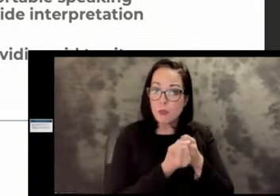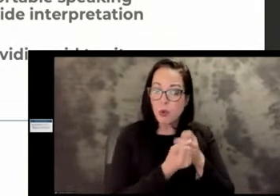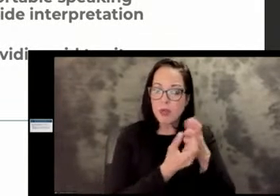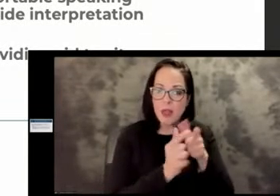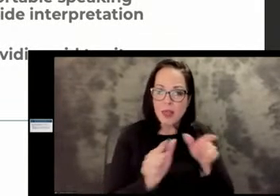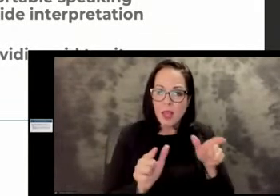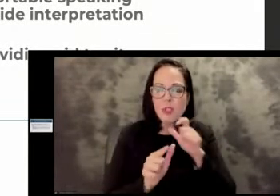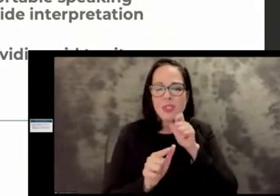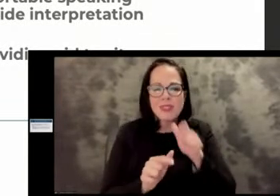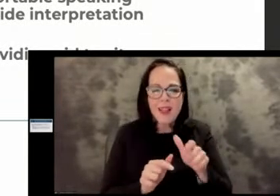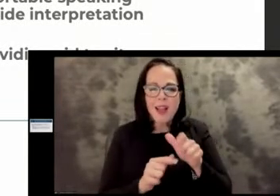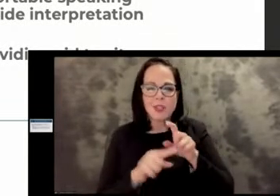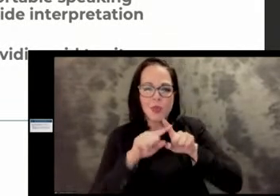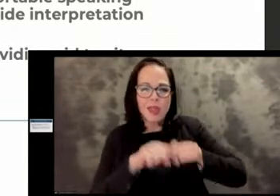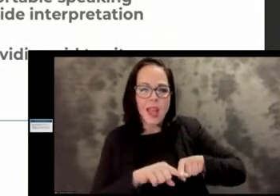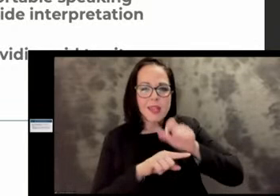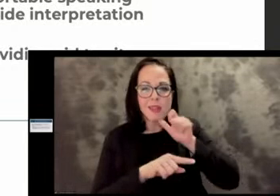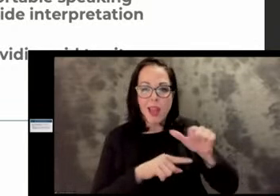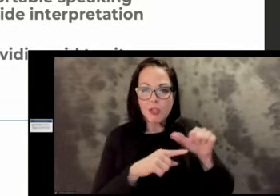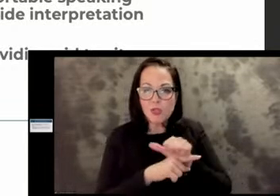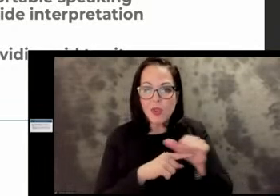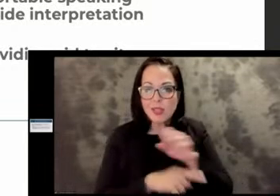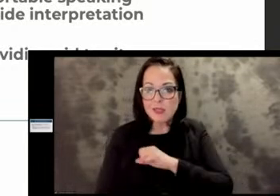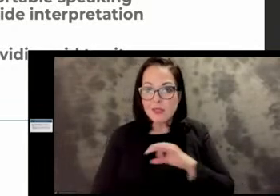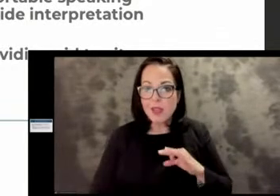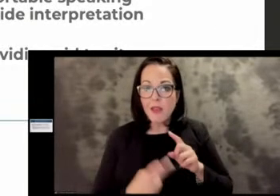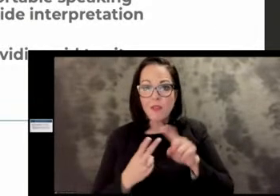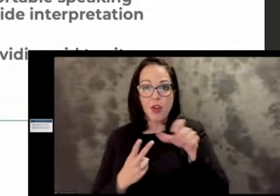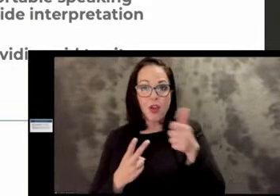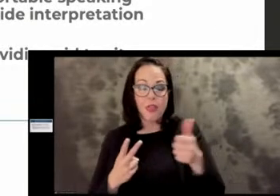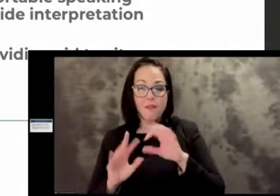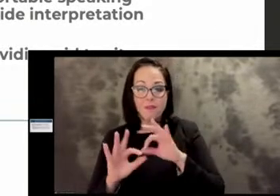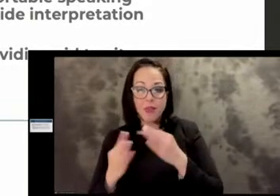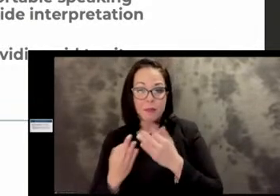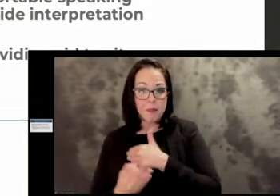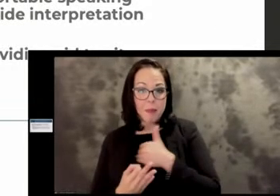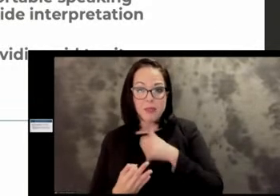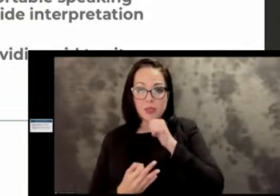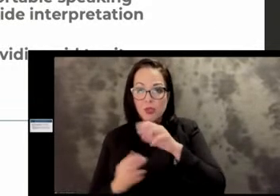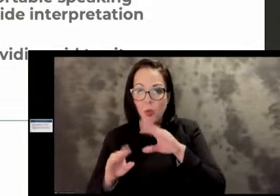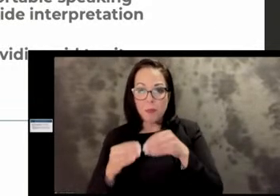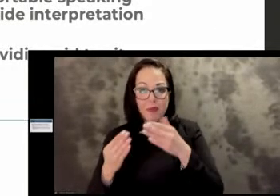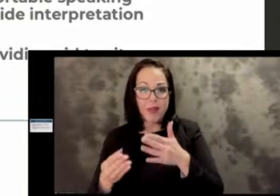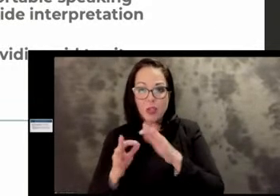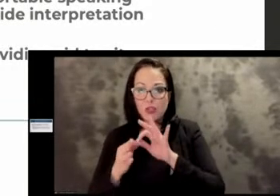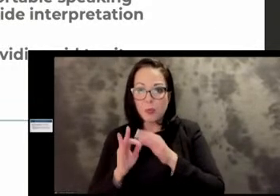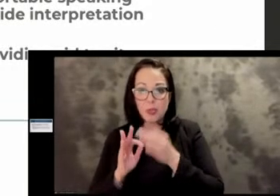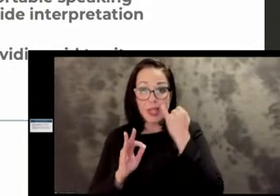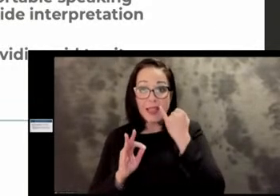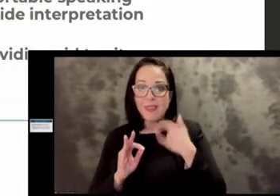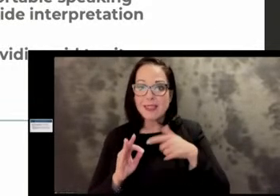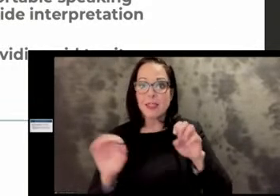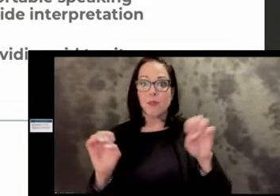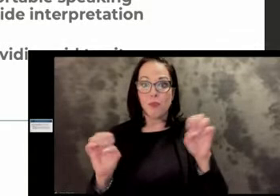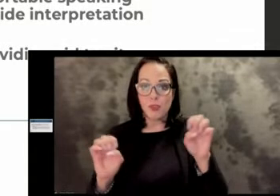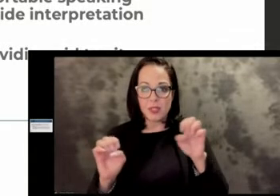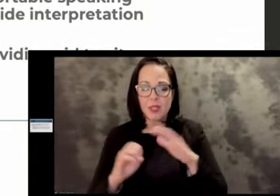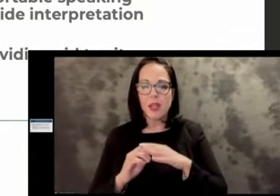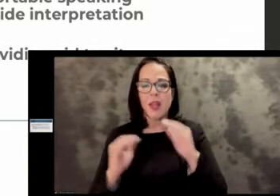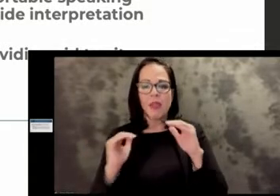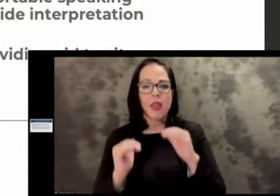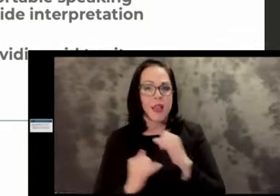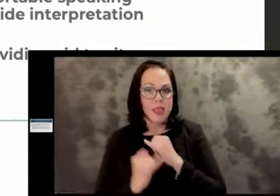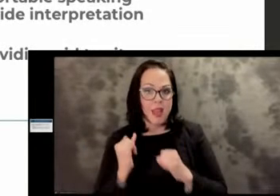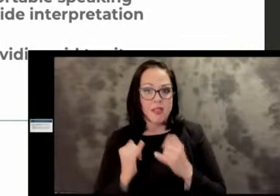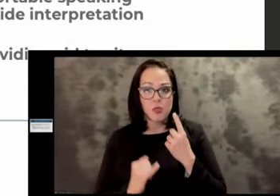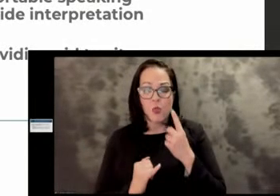on untrained staff or other family members that don't provide interpretation unless it's an emergency. And then finally, partnerships